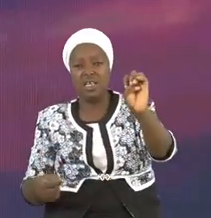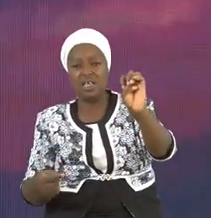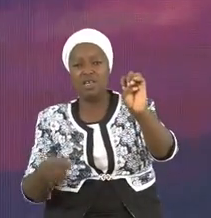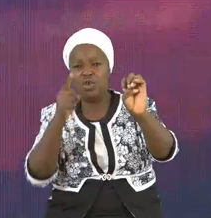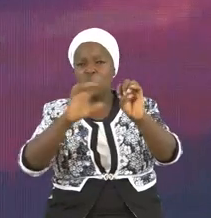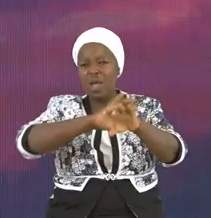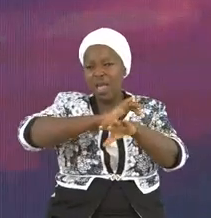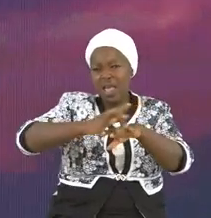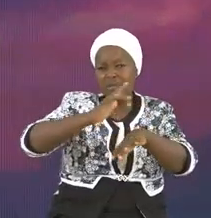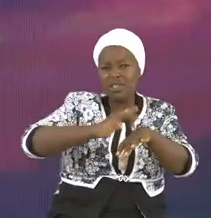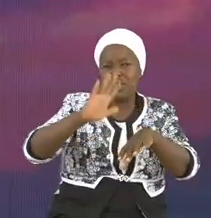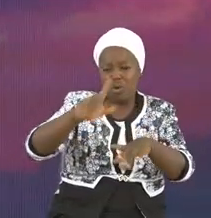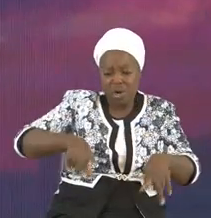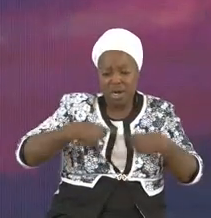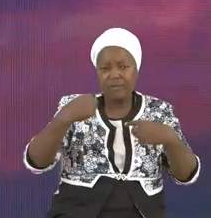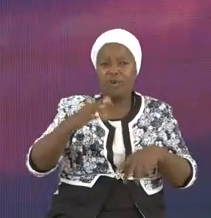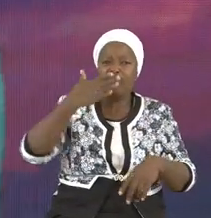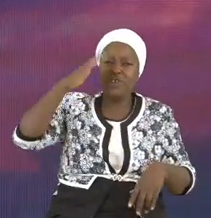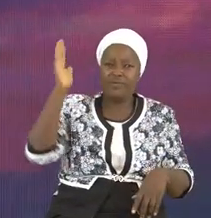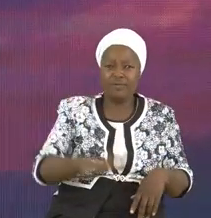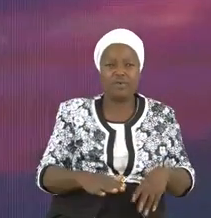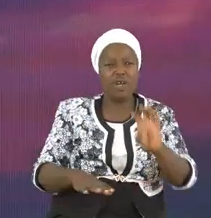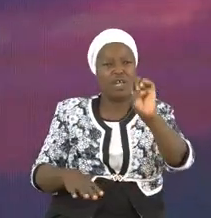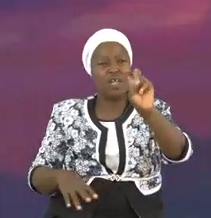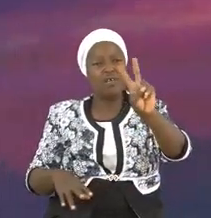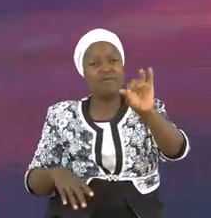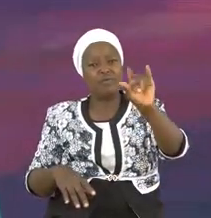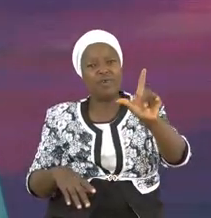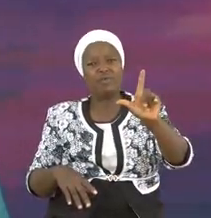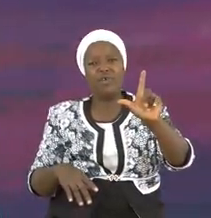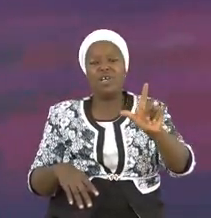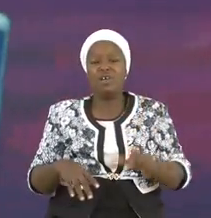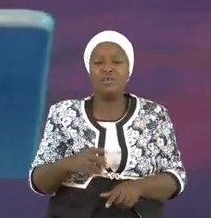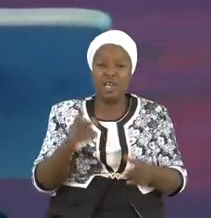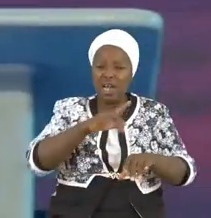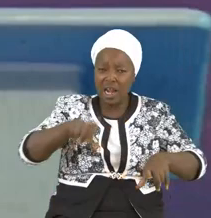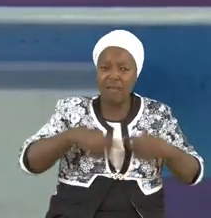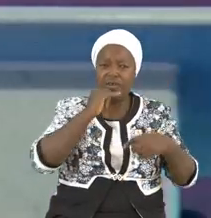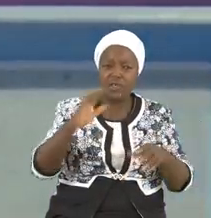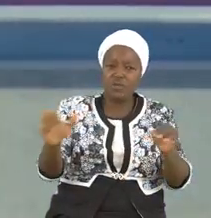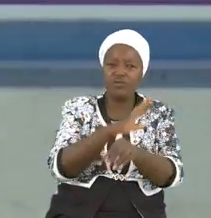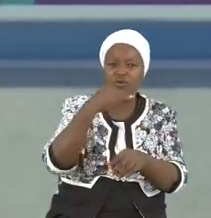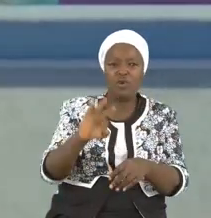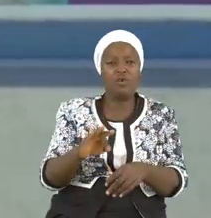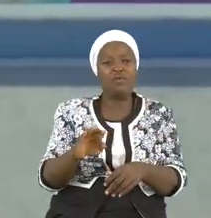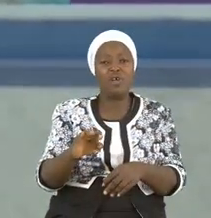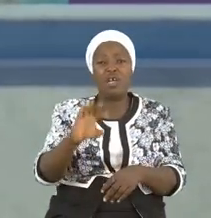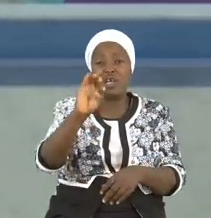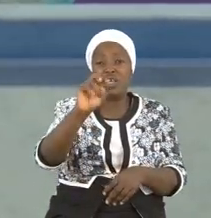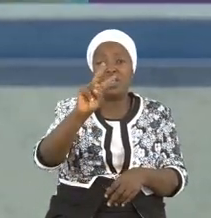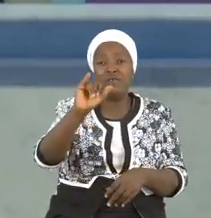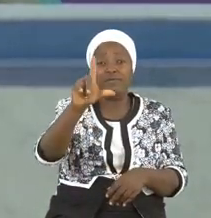of evil. Life is full of evil. Life is full of